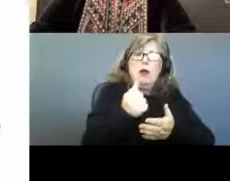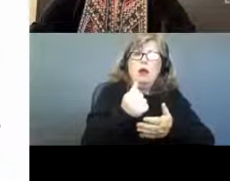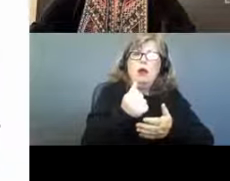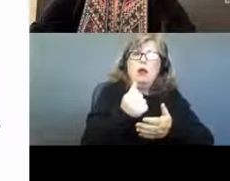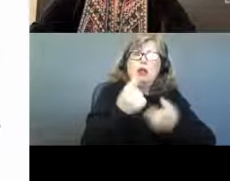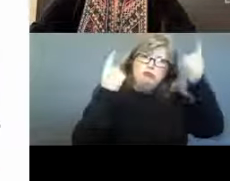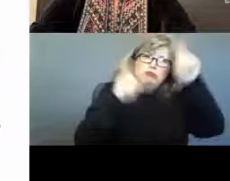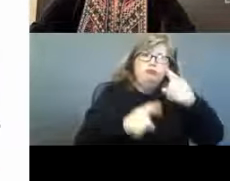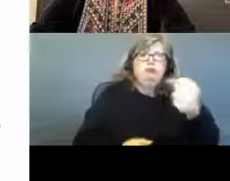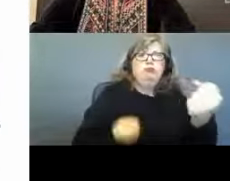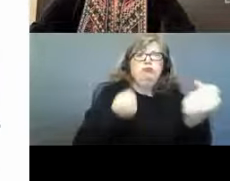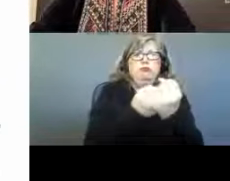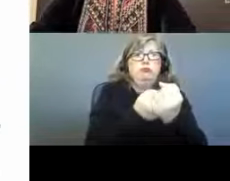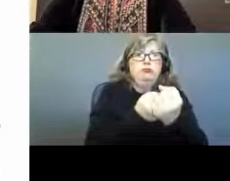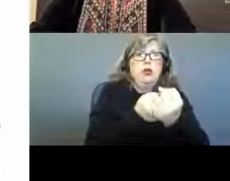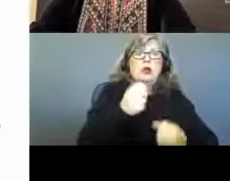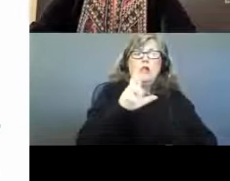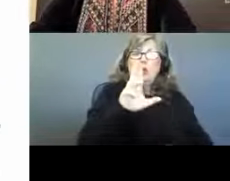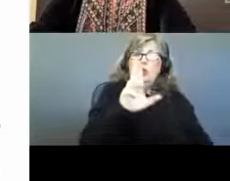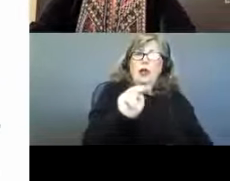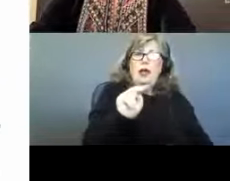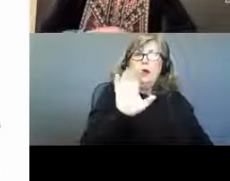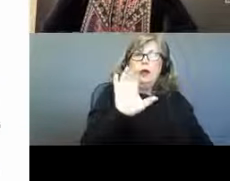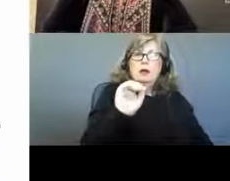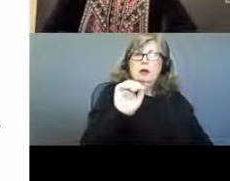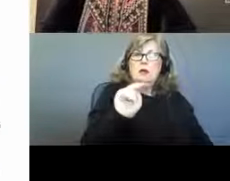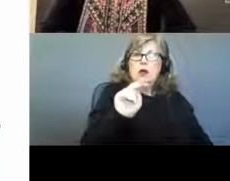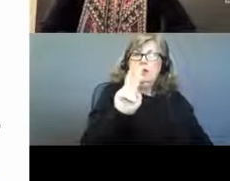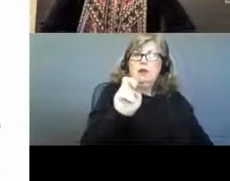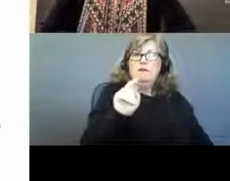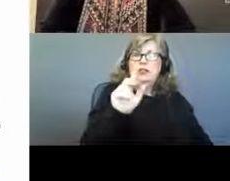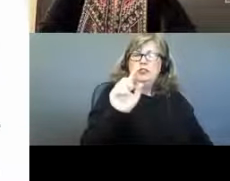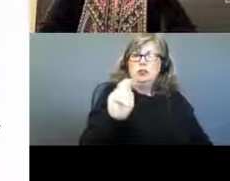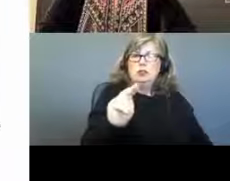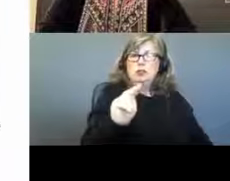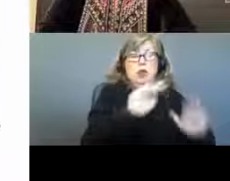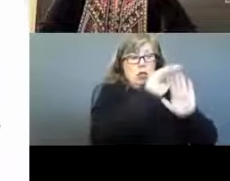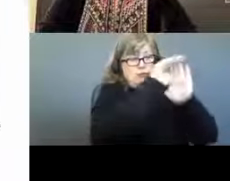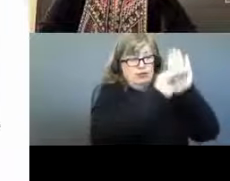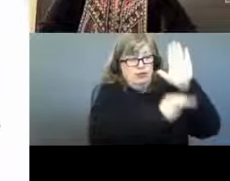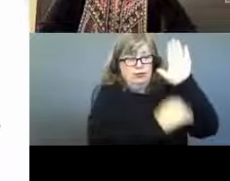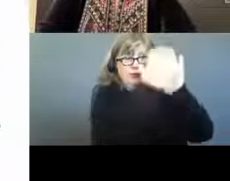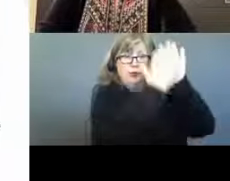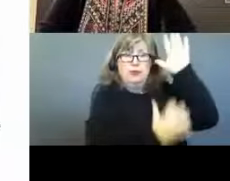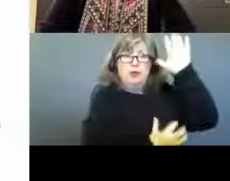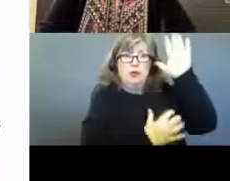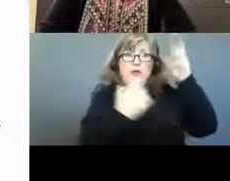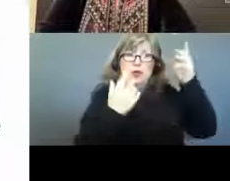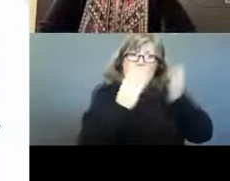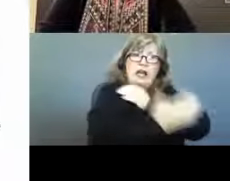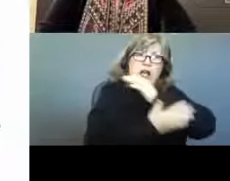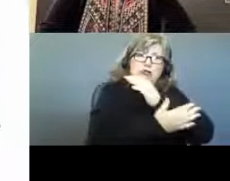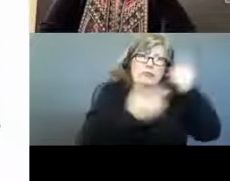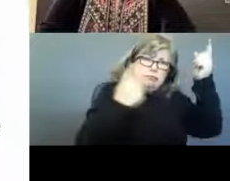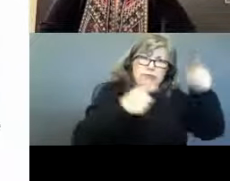the Rights of Older Persons. It is generally agreed that the Universal Declaration of Human Rights is the foundation of